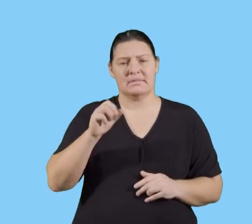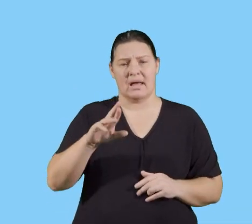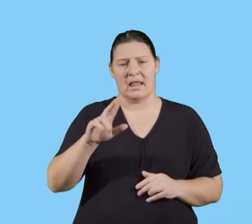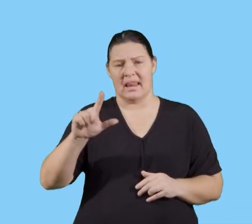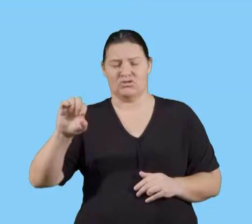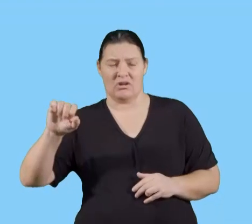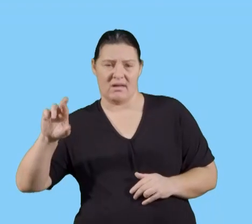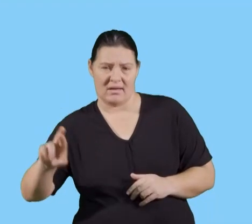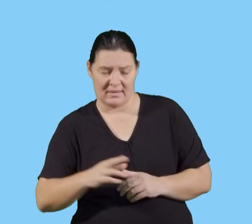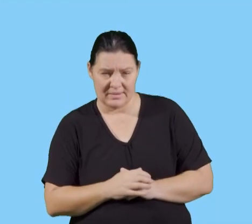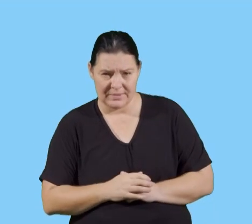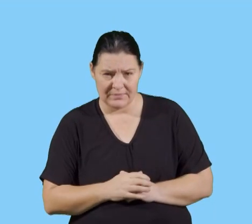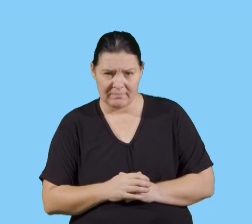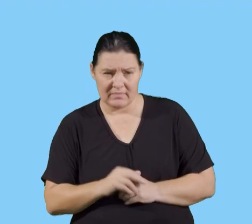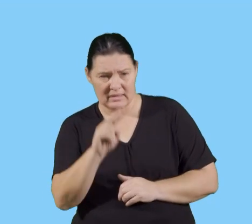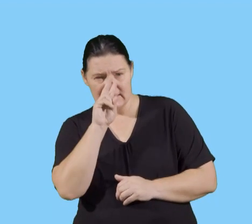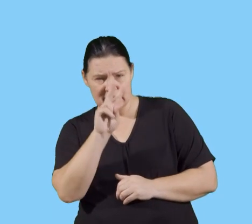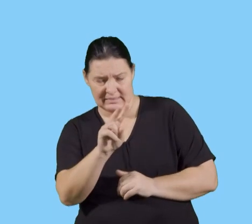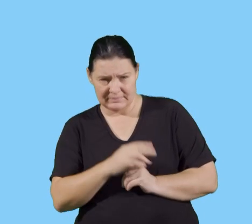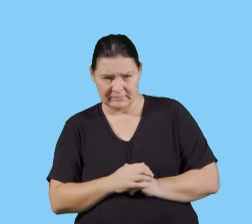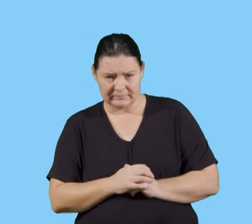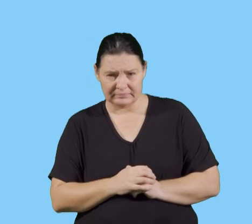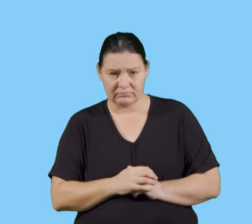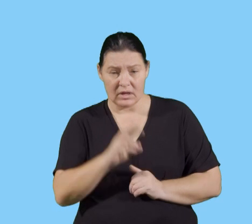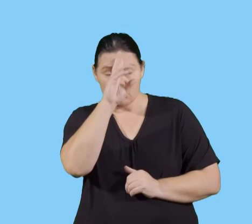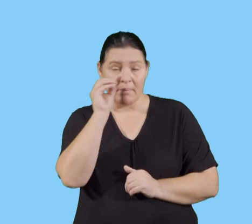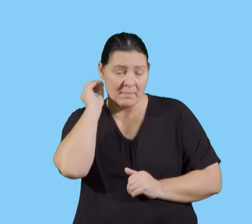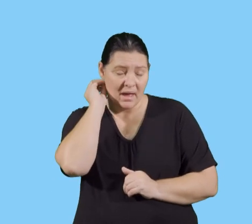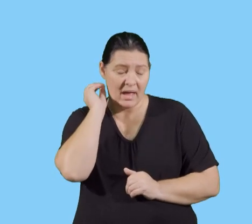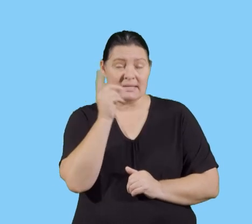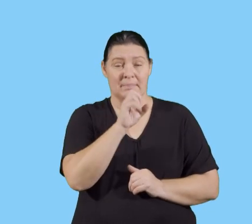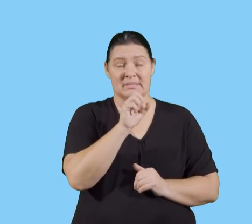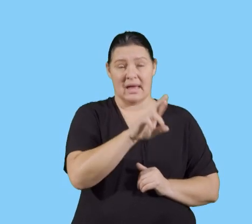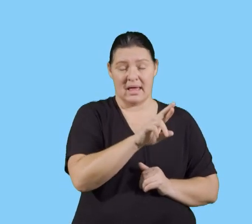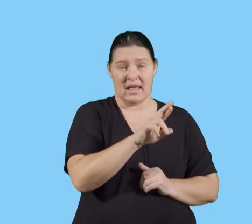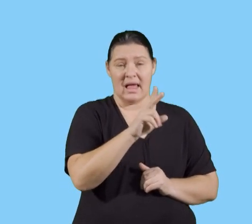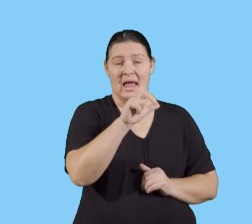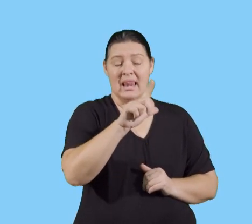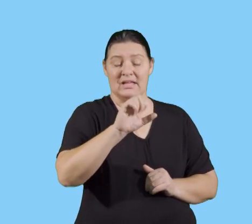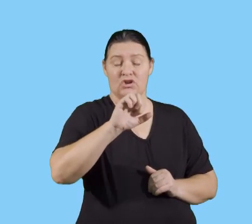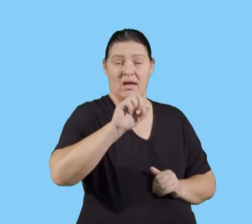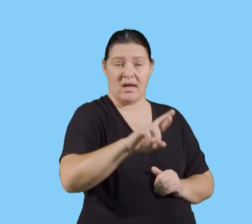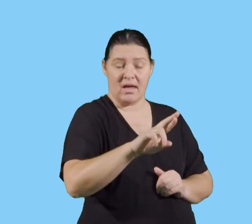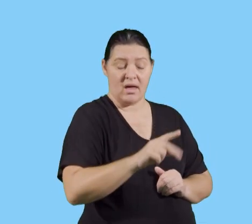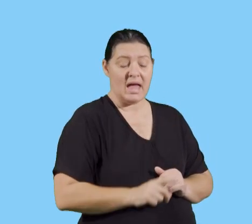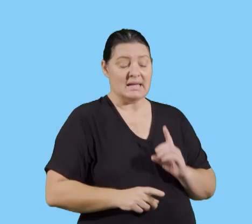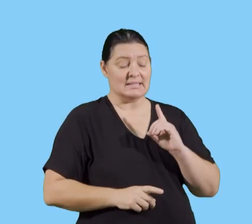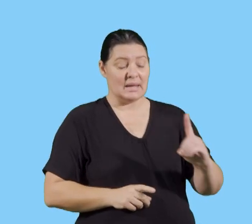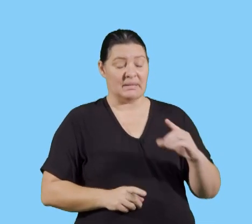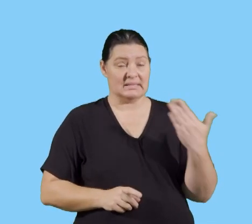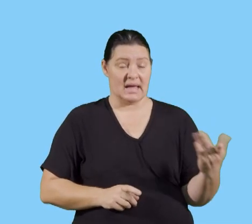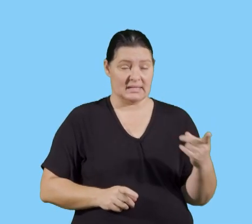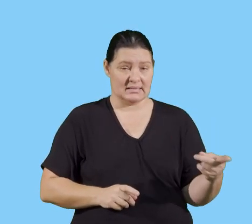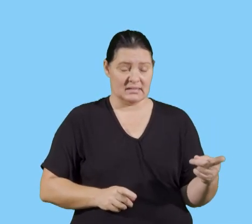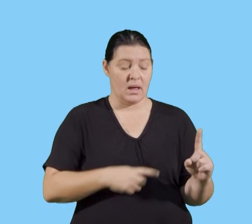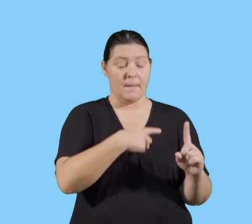right, here is in the debtors ledger. Remember, in your debtors ledger, on the debit side, it is your plus. On